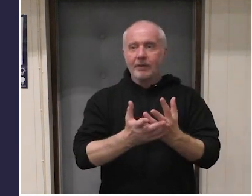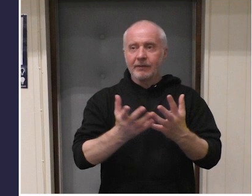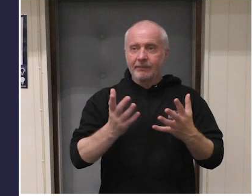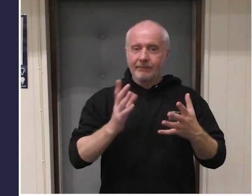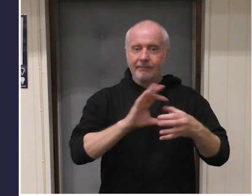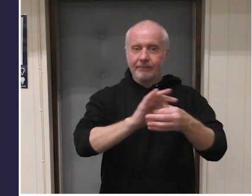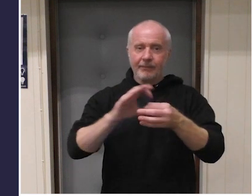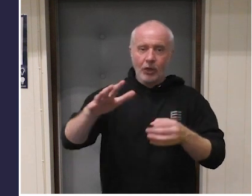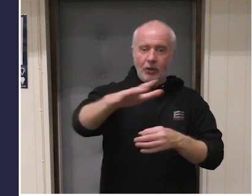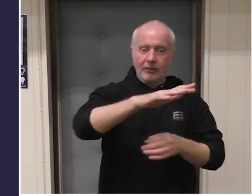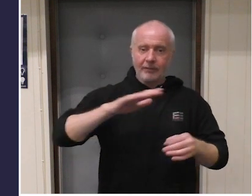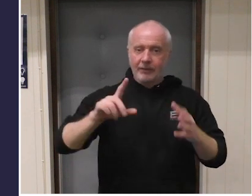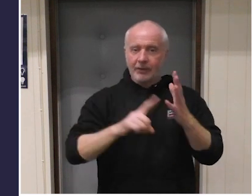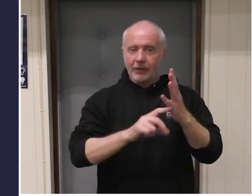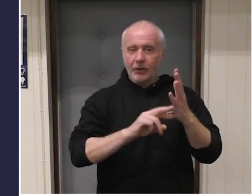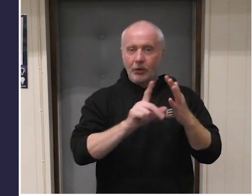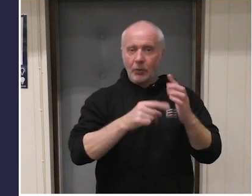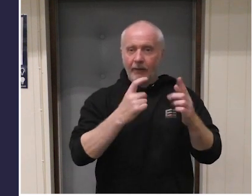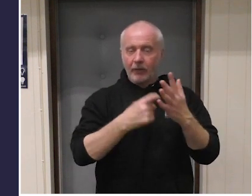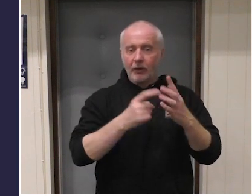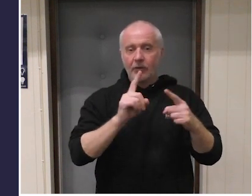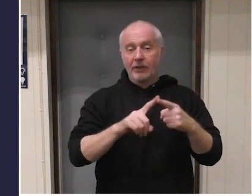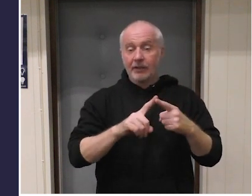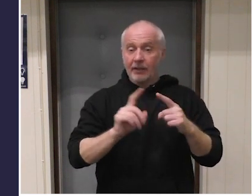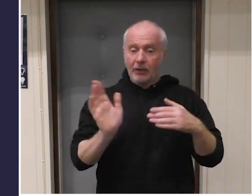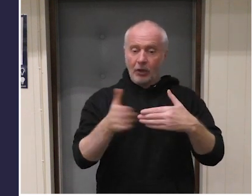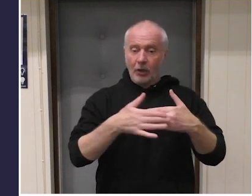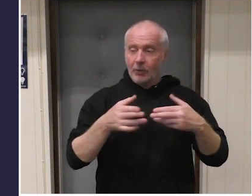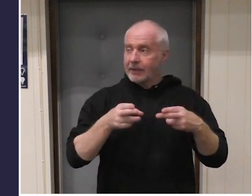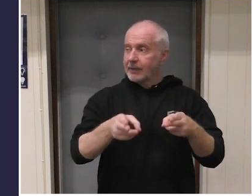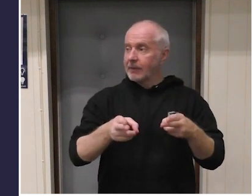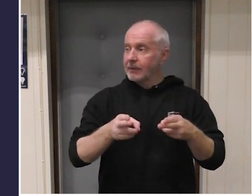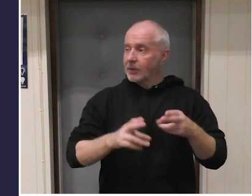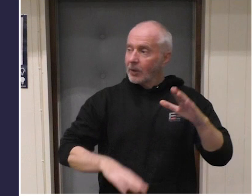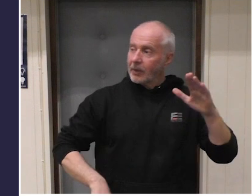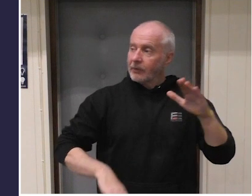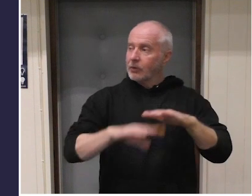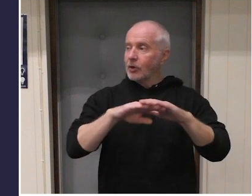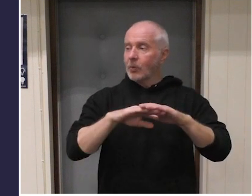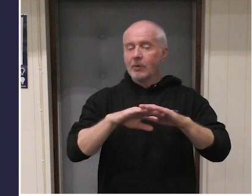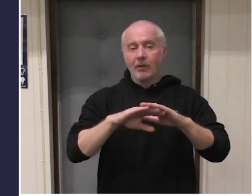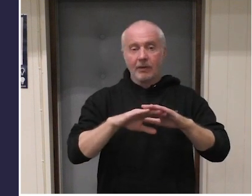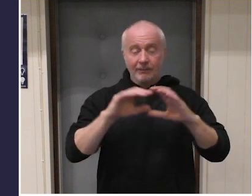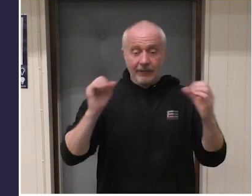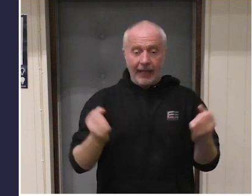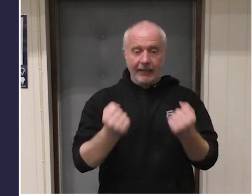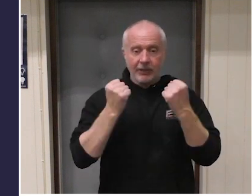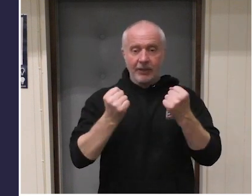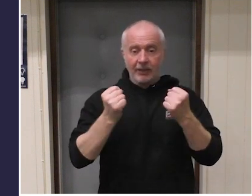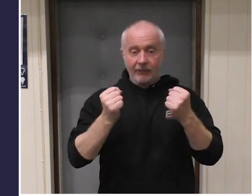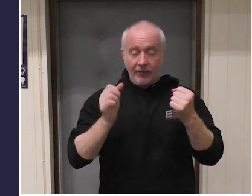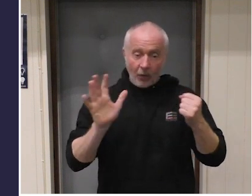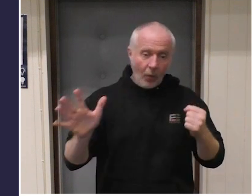true, yes. So the energy, Well, we think it the is. total energy of the entire universe most likely